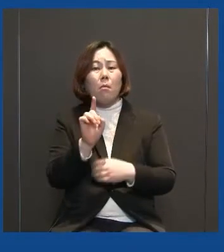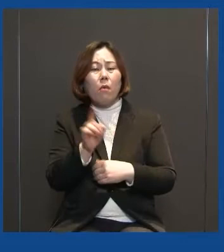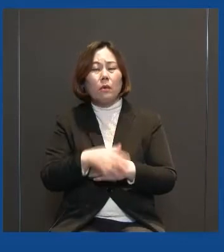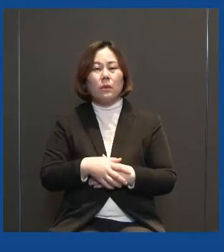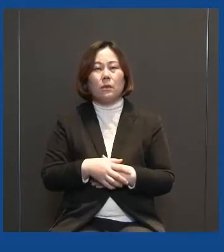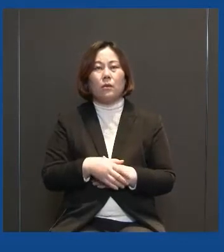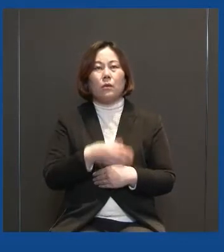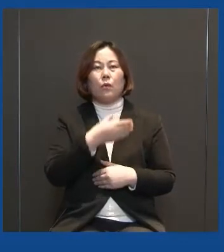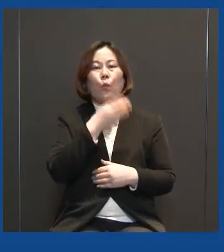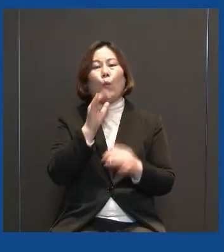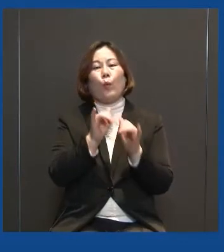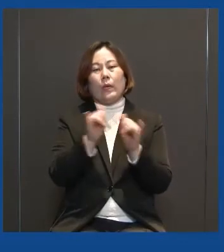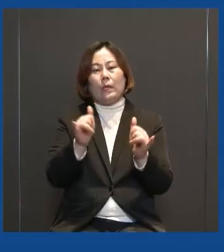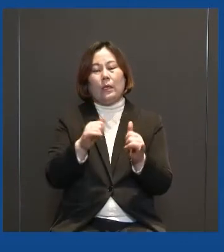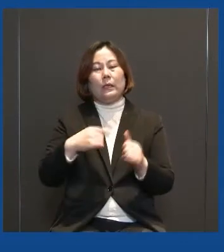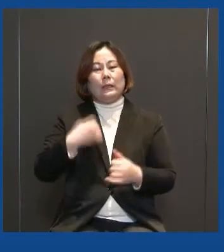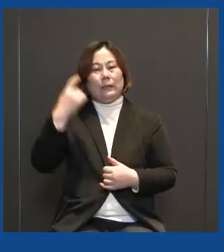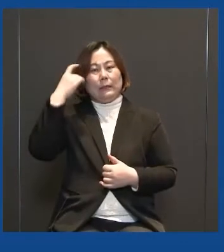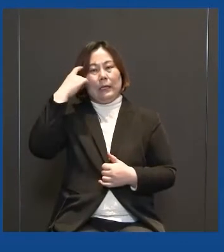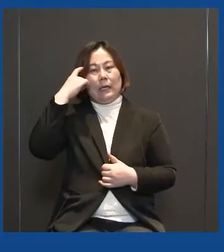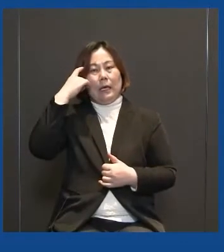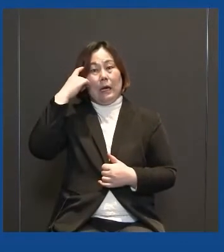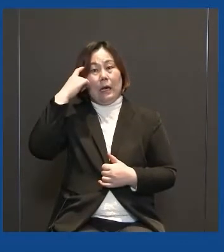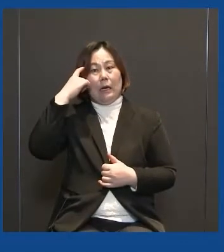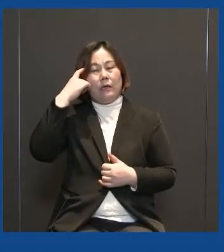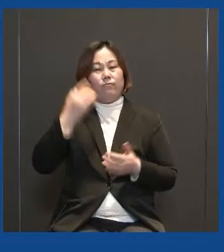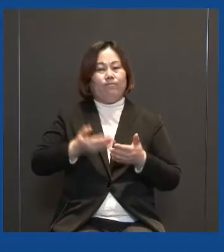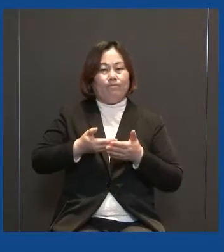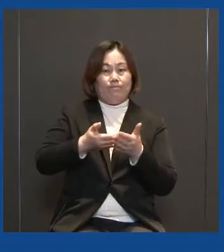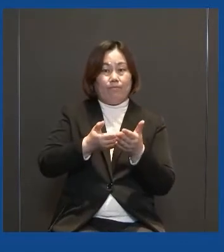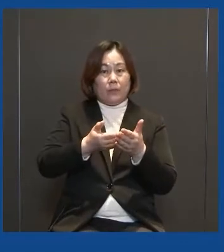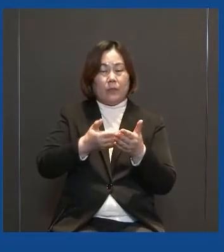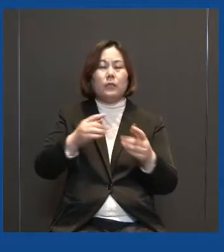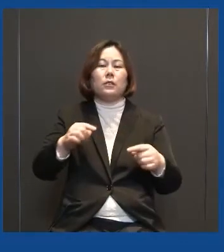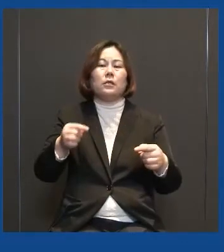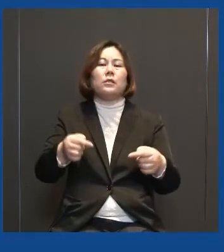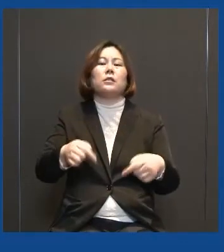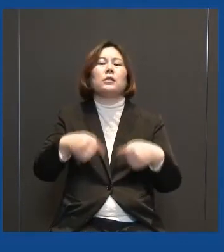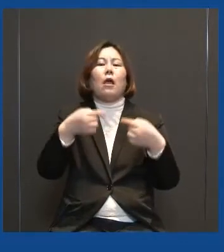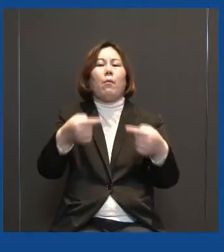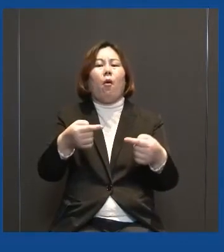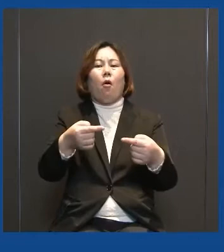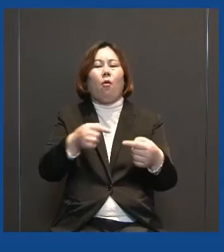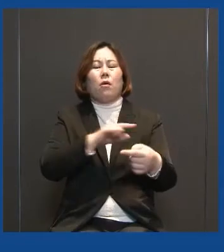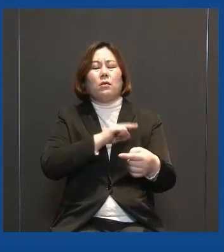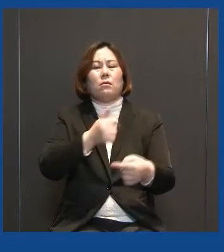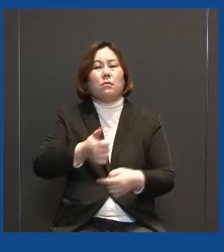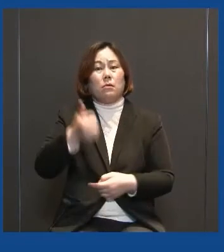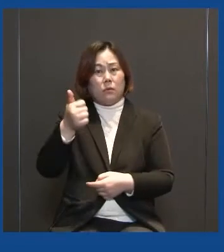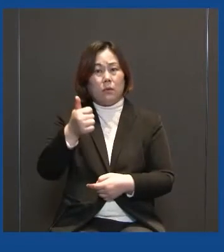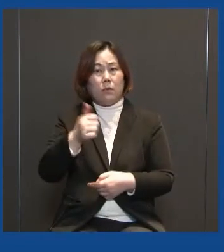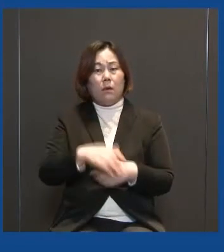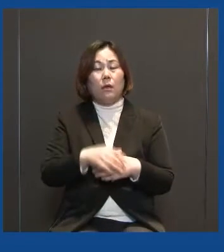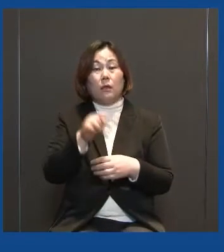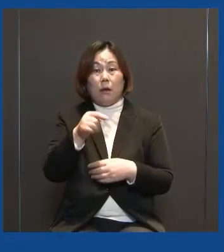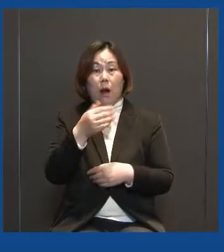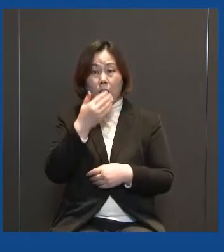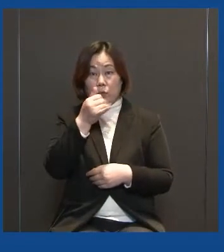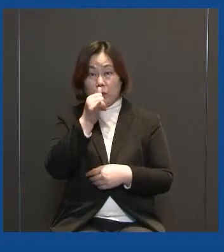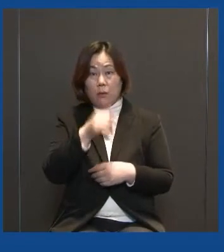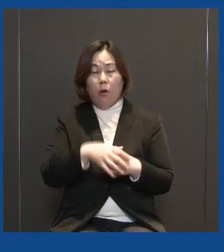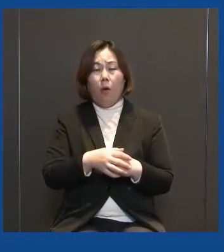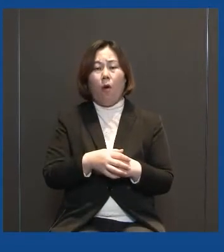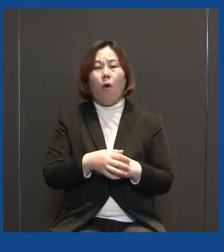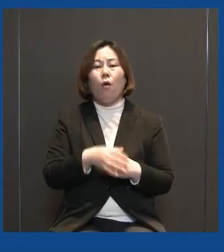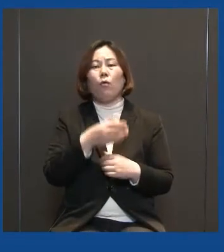overcoming COVID-19, the older persons must be ensured of their right to participation in